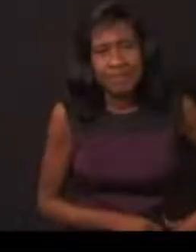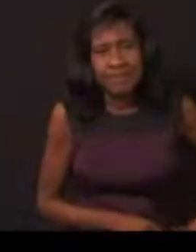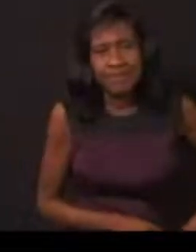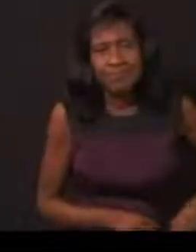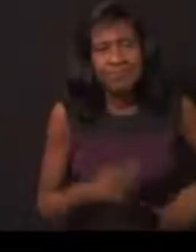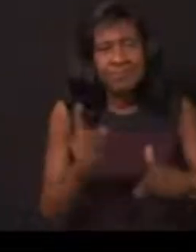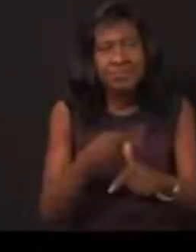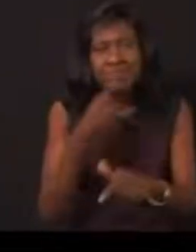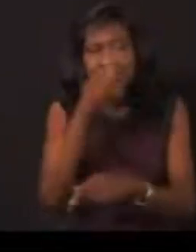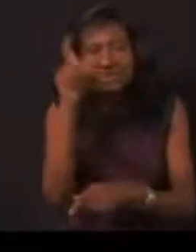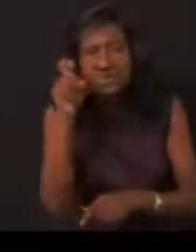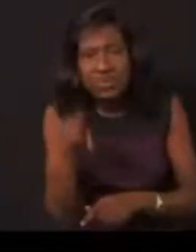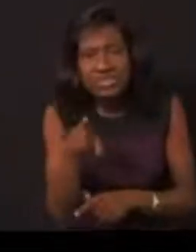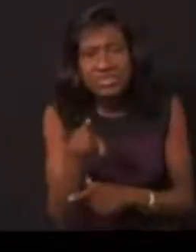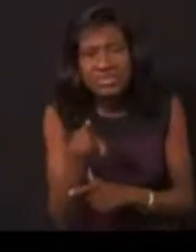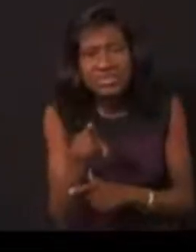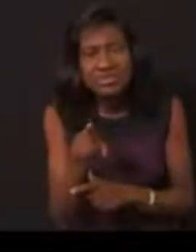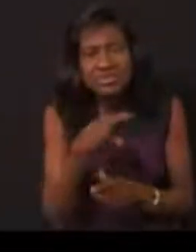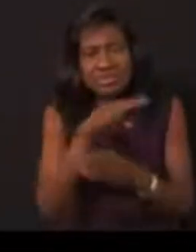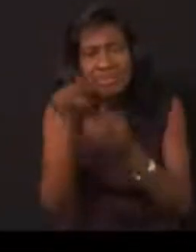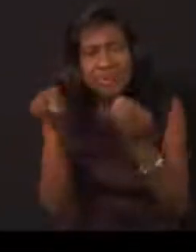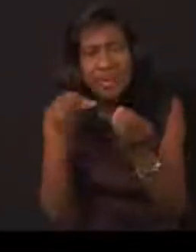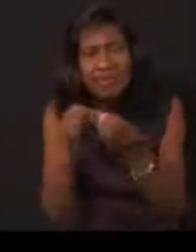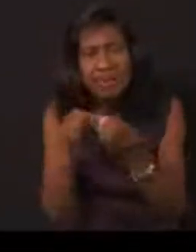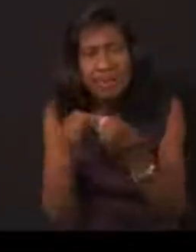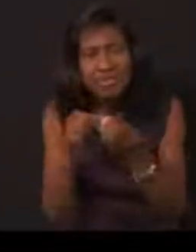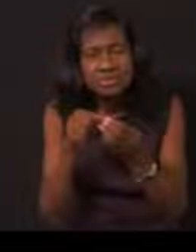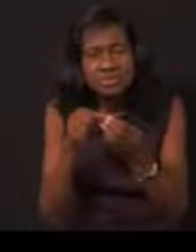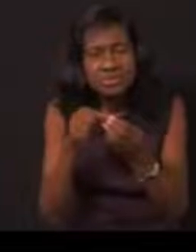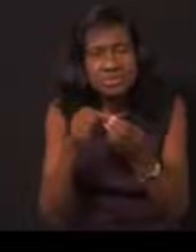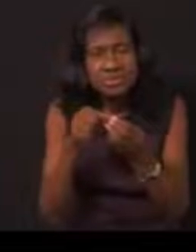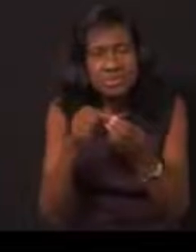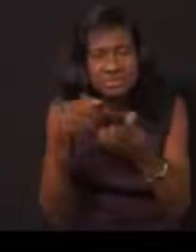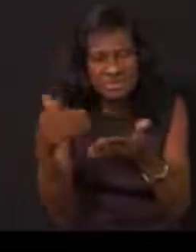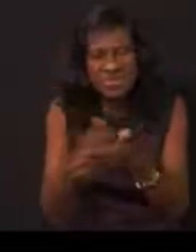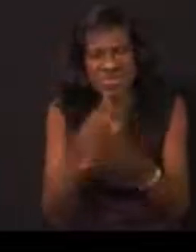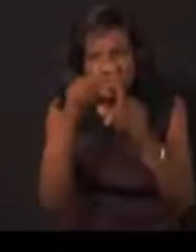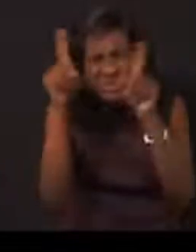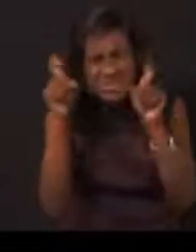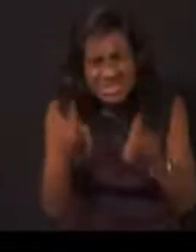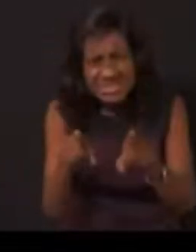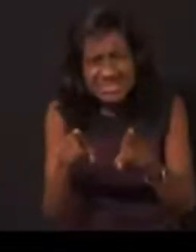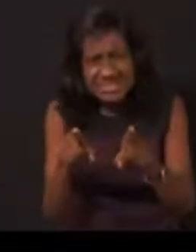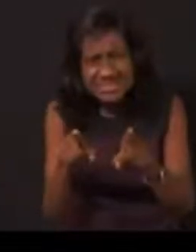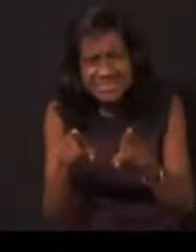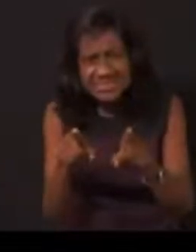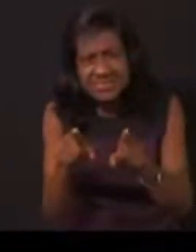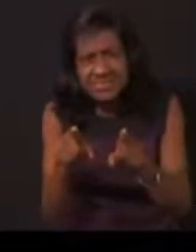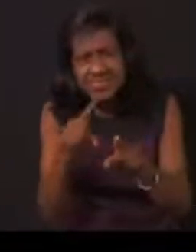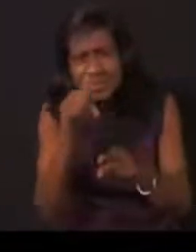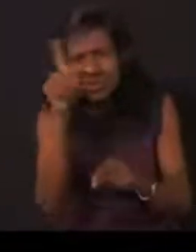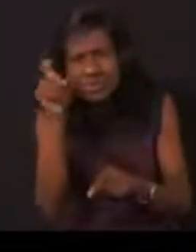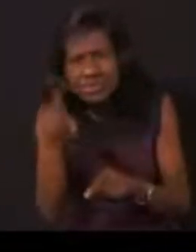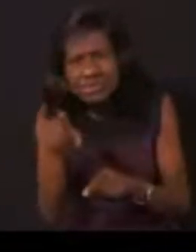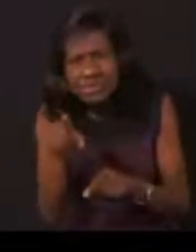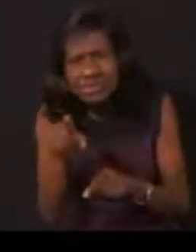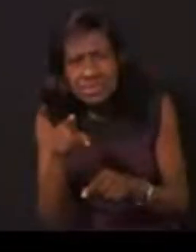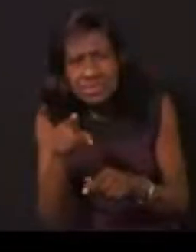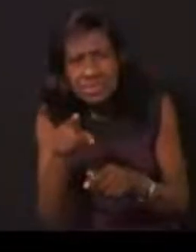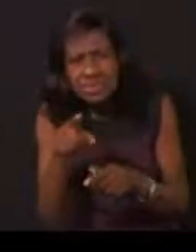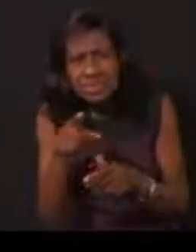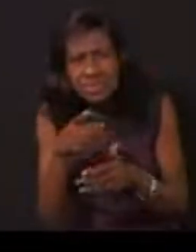The first question I have really is about the rapid tests. Was the problem or the hold up